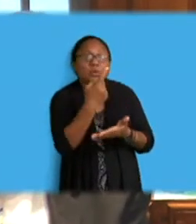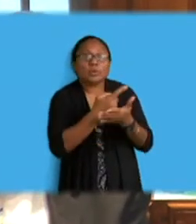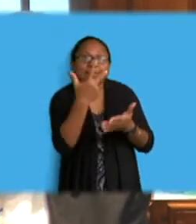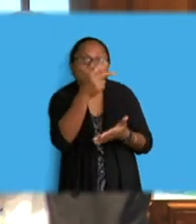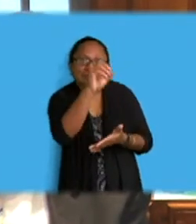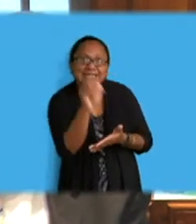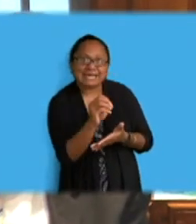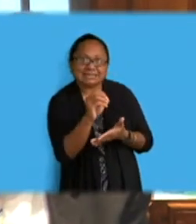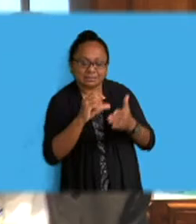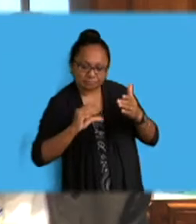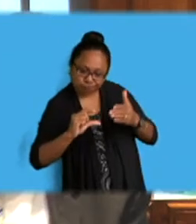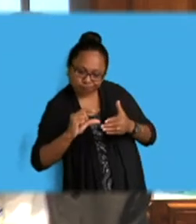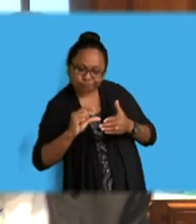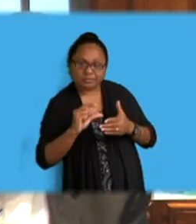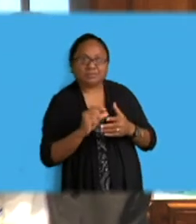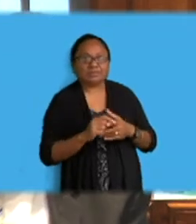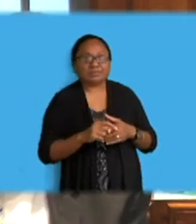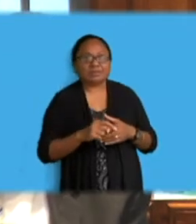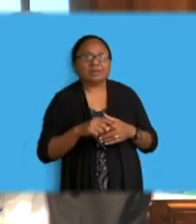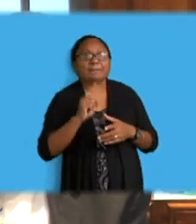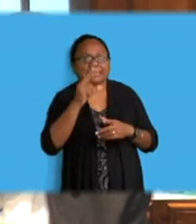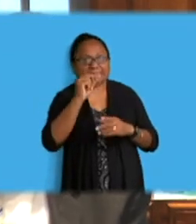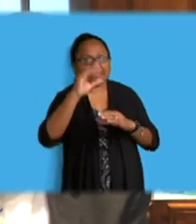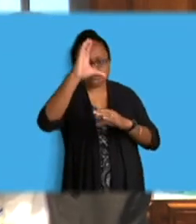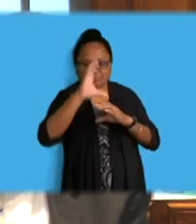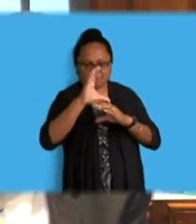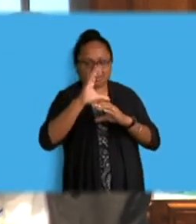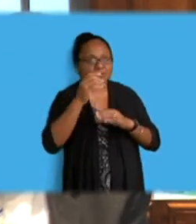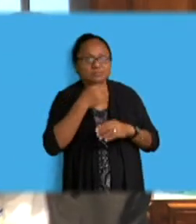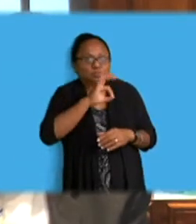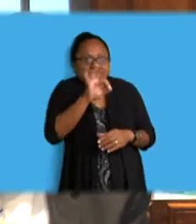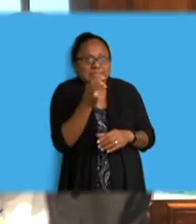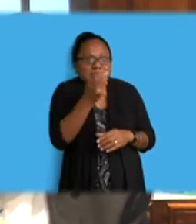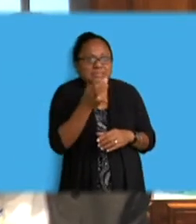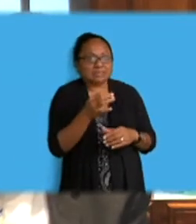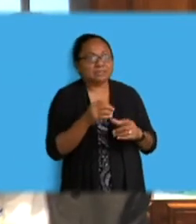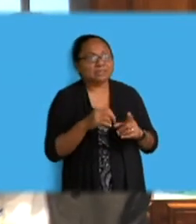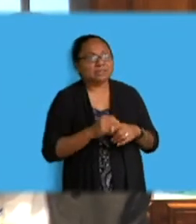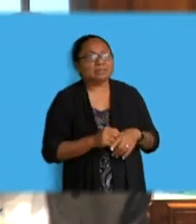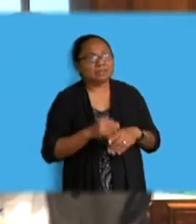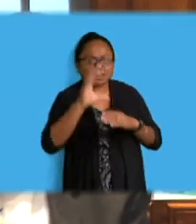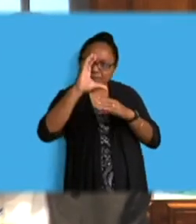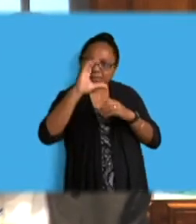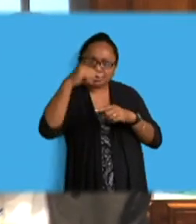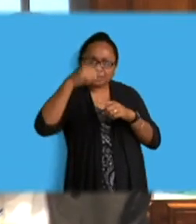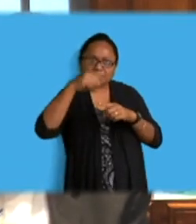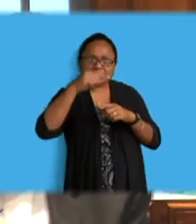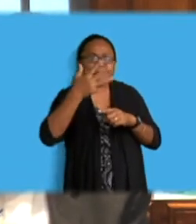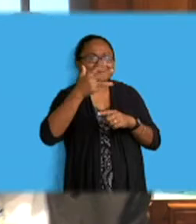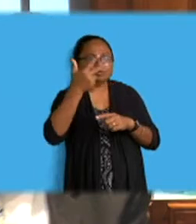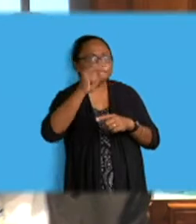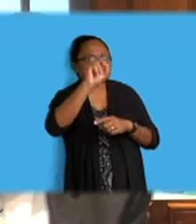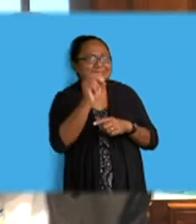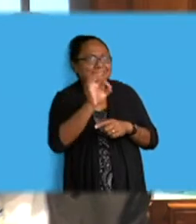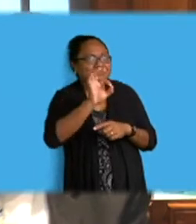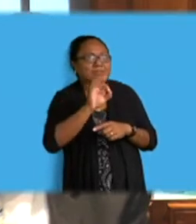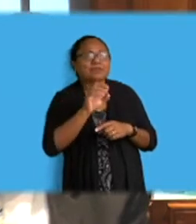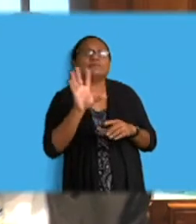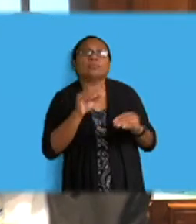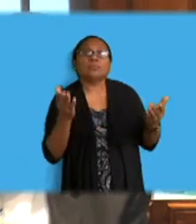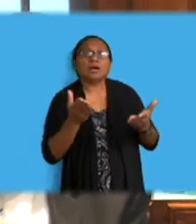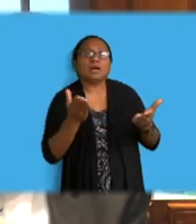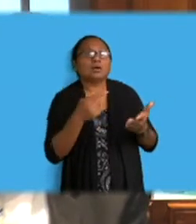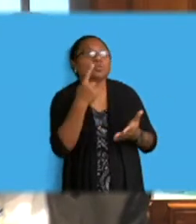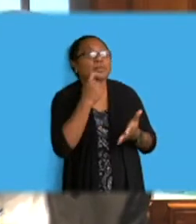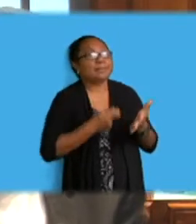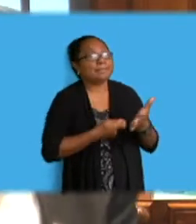8% of the initiative we call COP23. What about the balance of the 92%, Honourable Deputy Speaker?